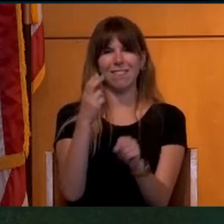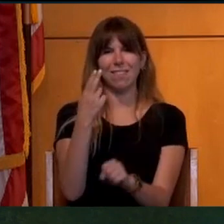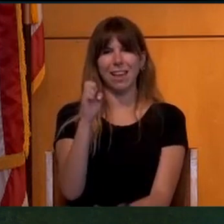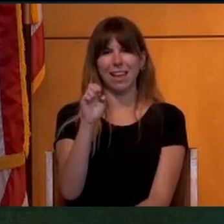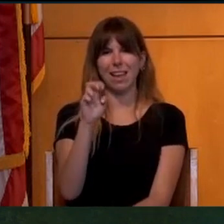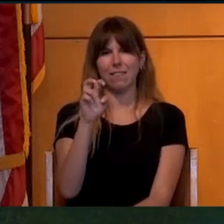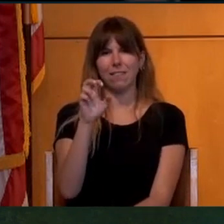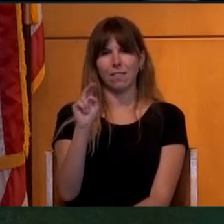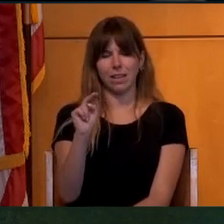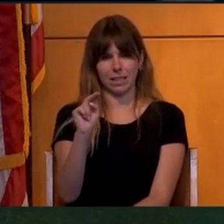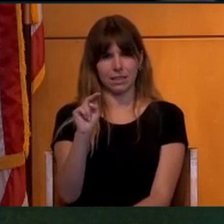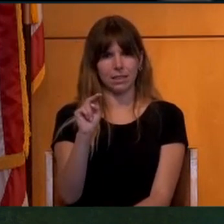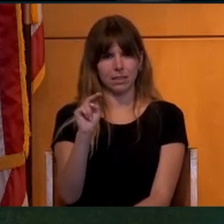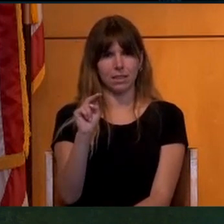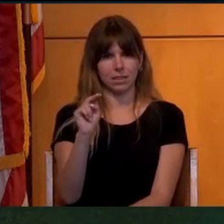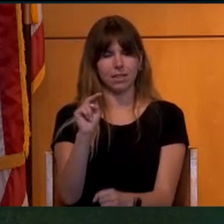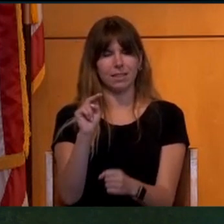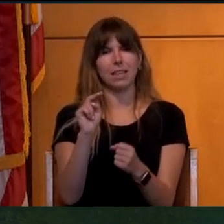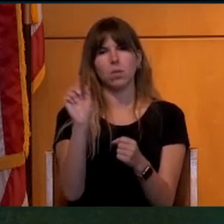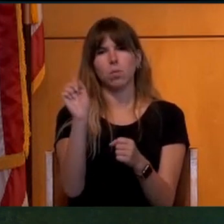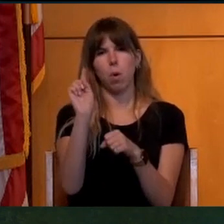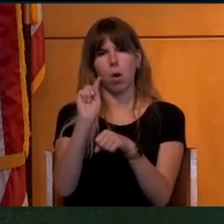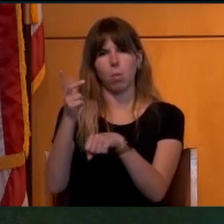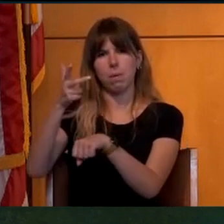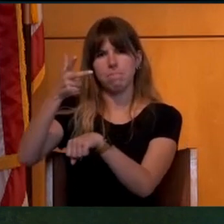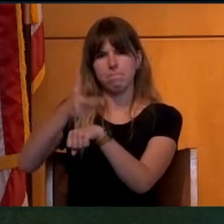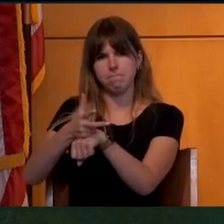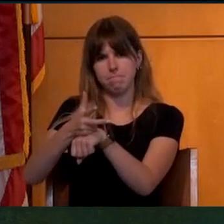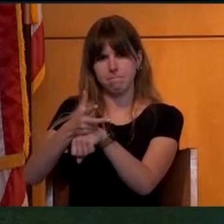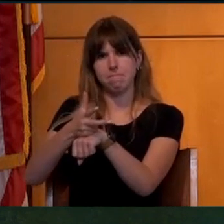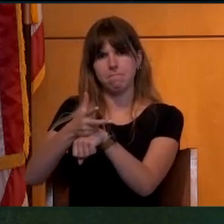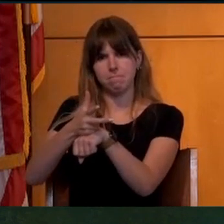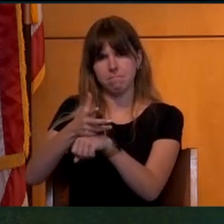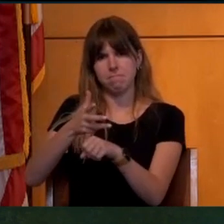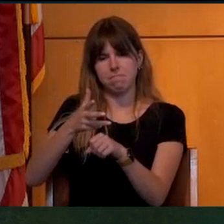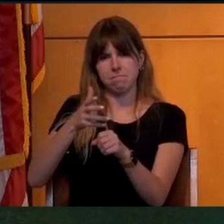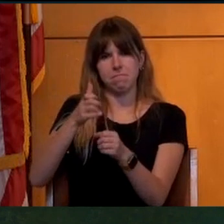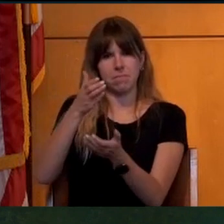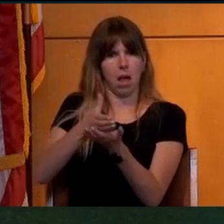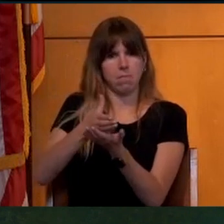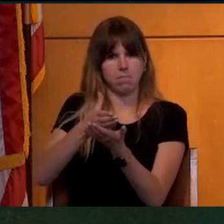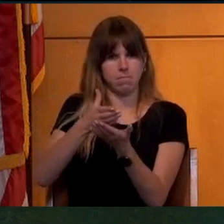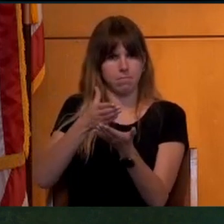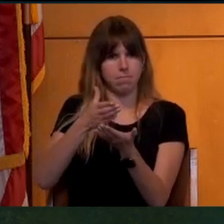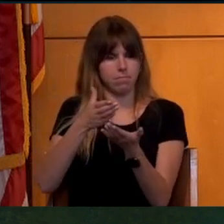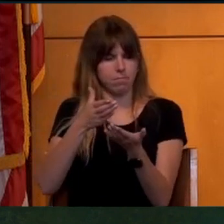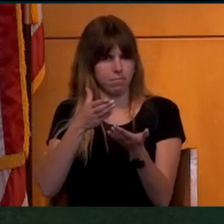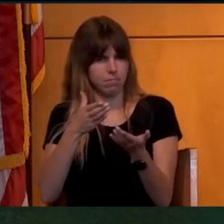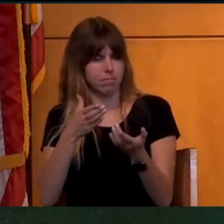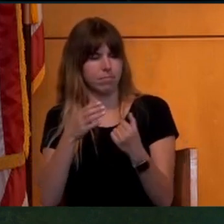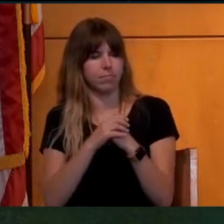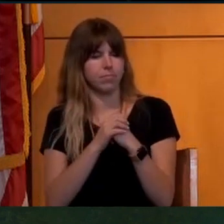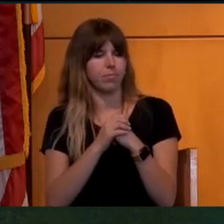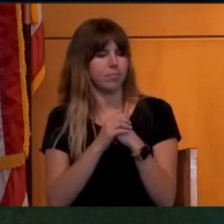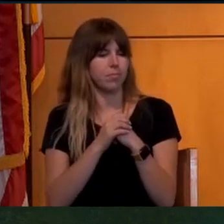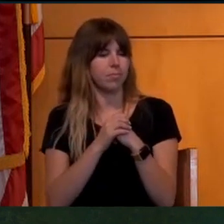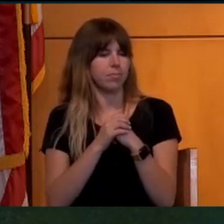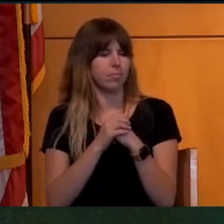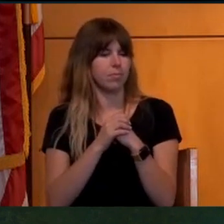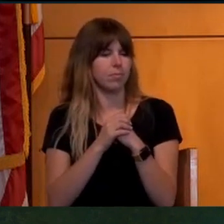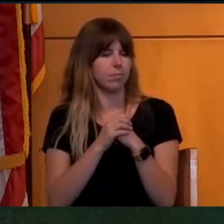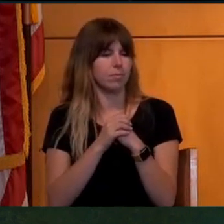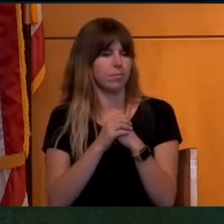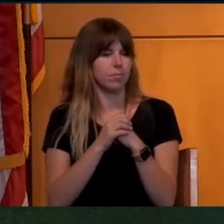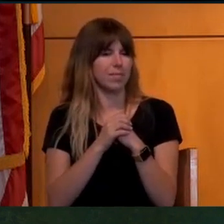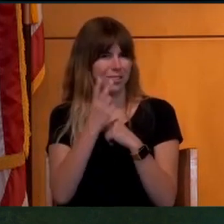sets. This just shows a quick analysis from one of our COIs, Caleb Fassett, of the age of the craters in this area. They're all